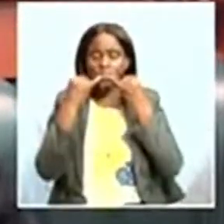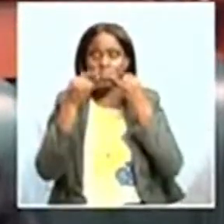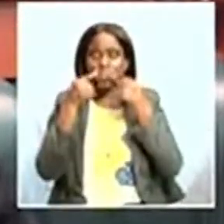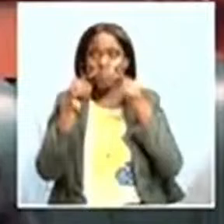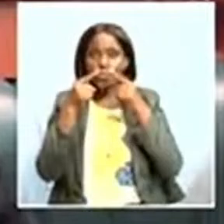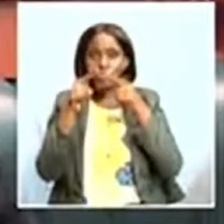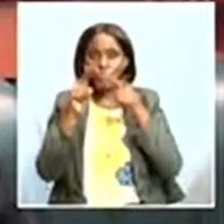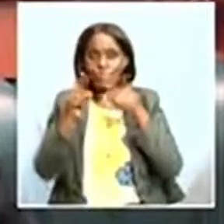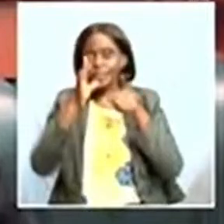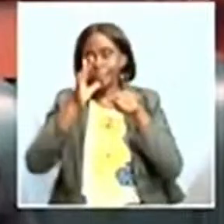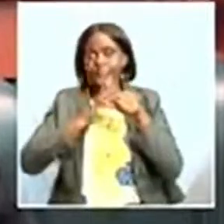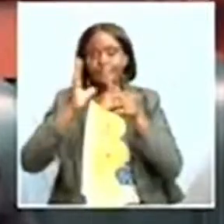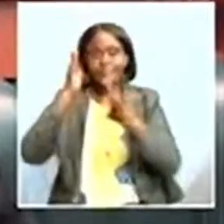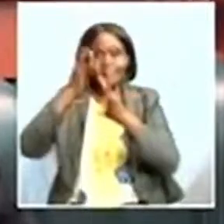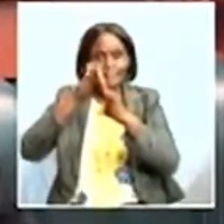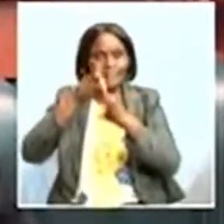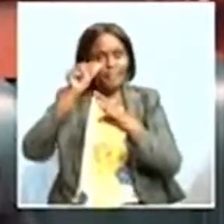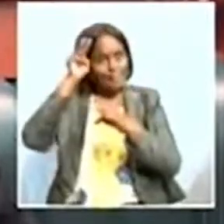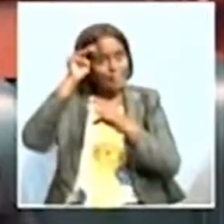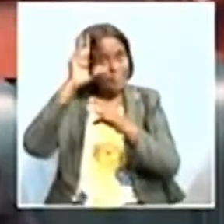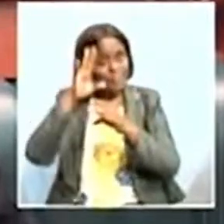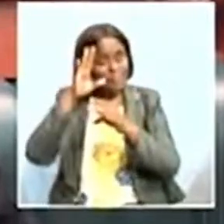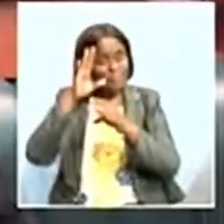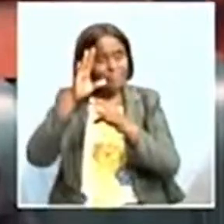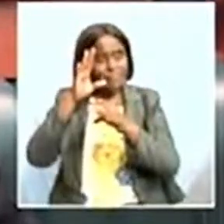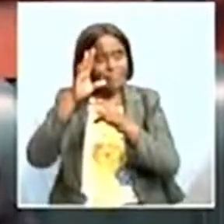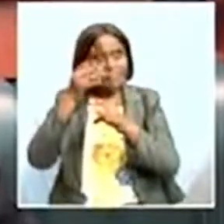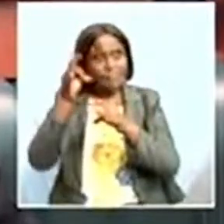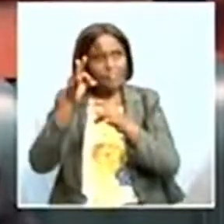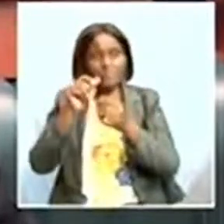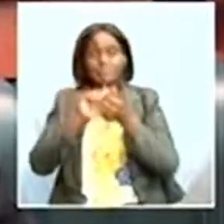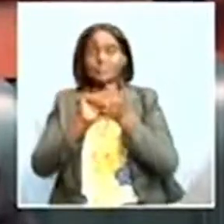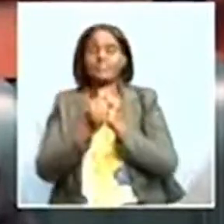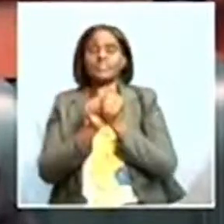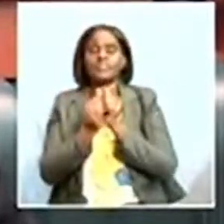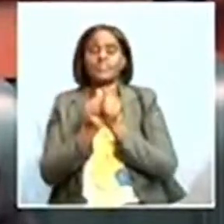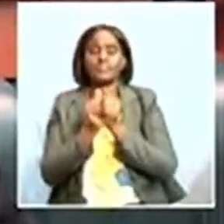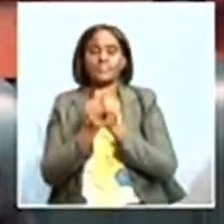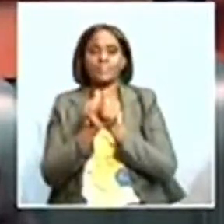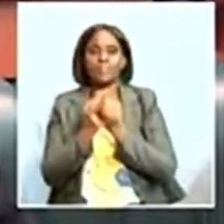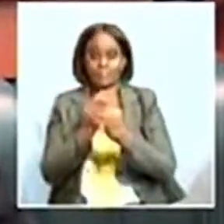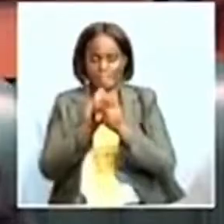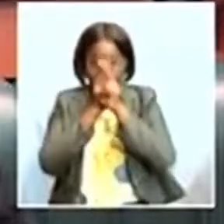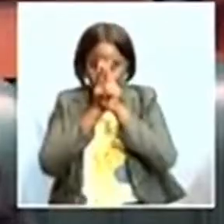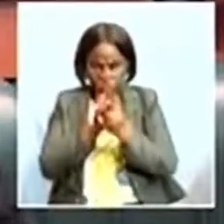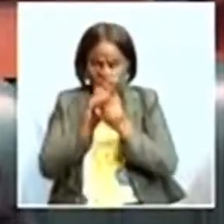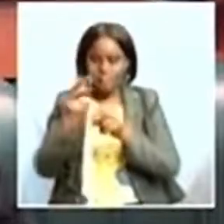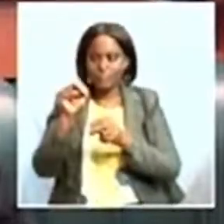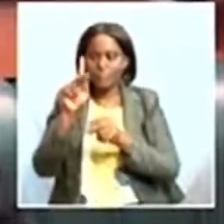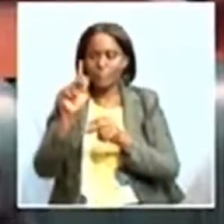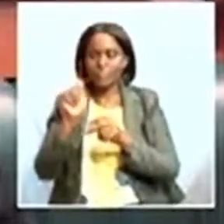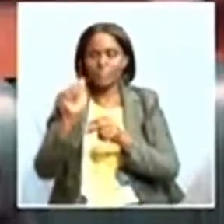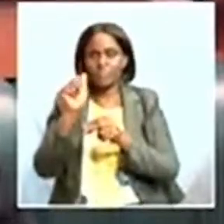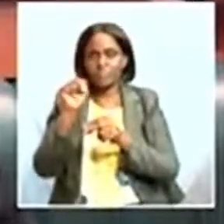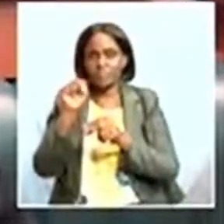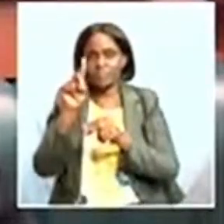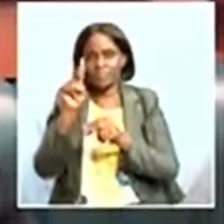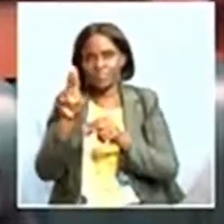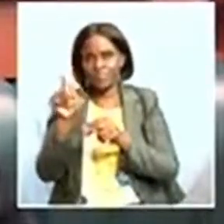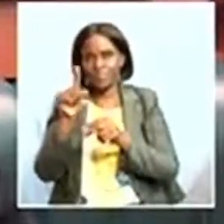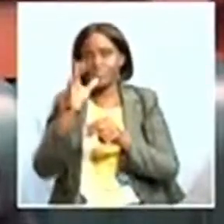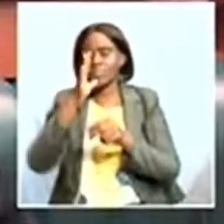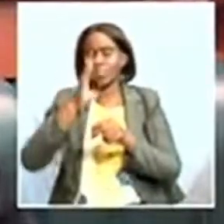Madam Speaker, is directed at the Minister of Sports, Honorable Elvis Nkando.